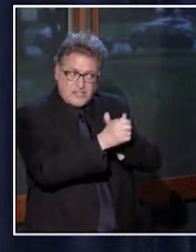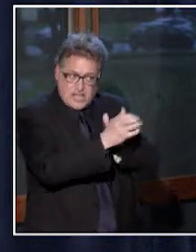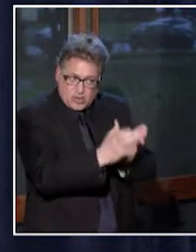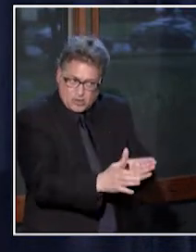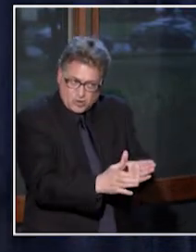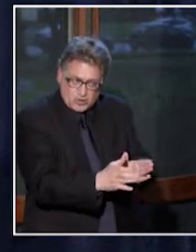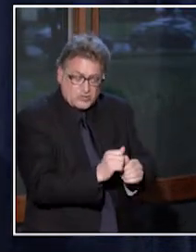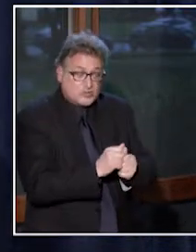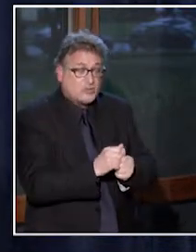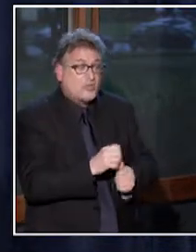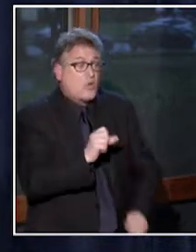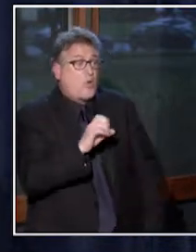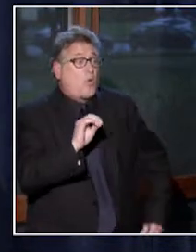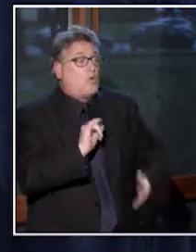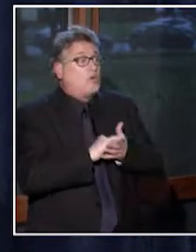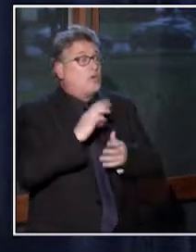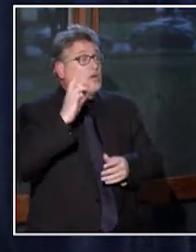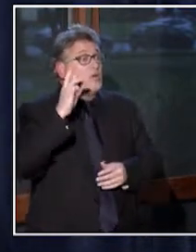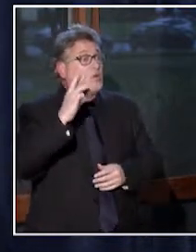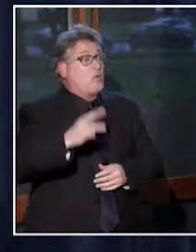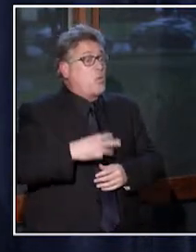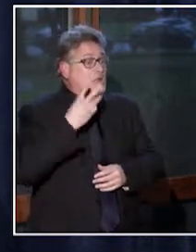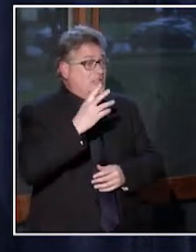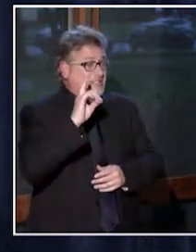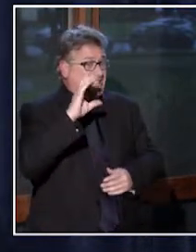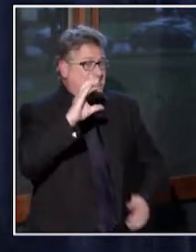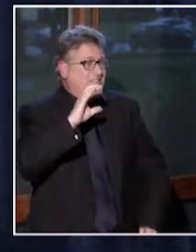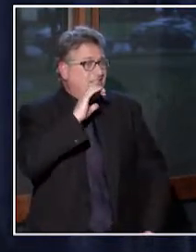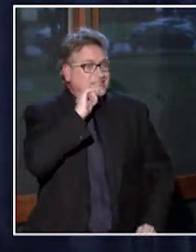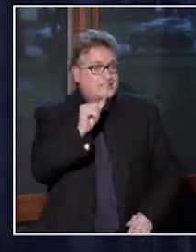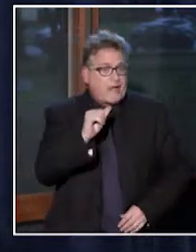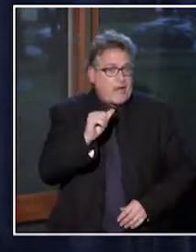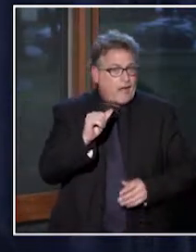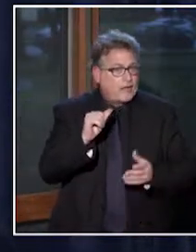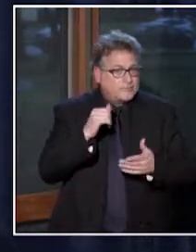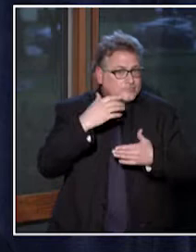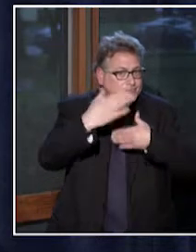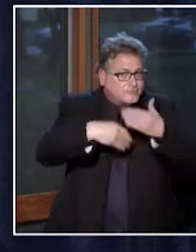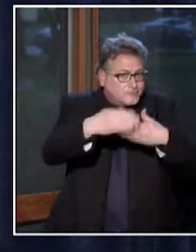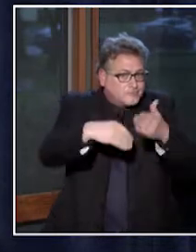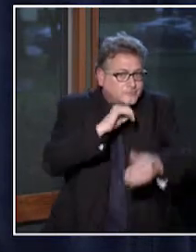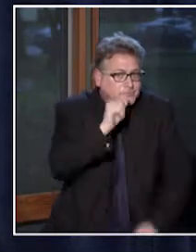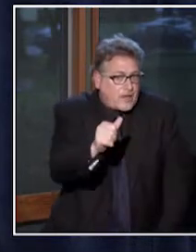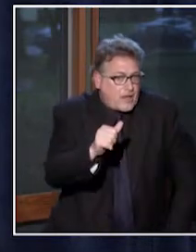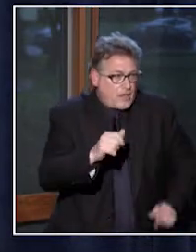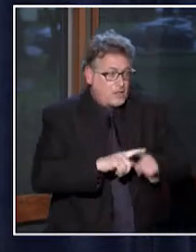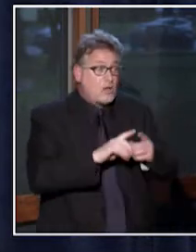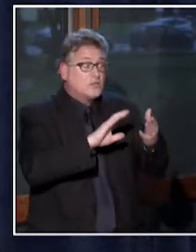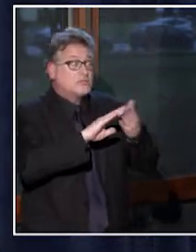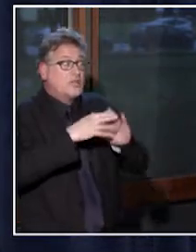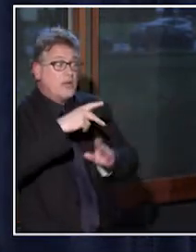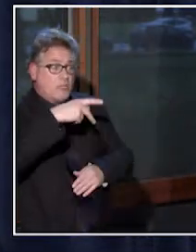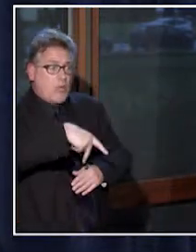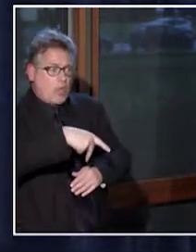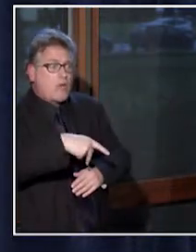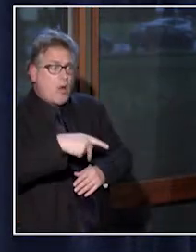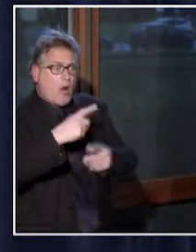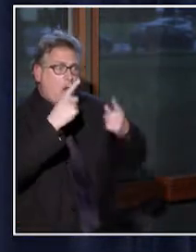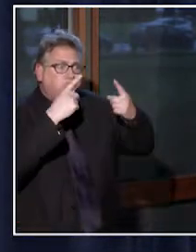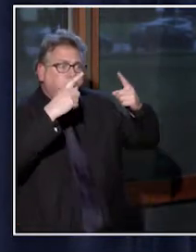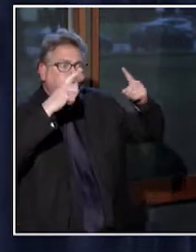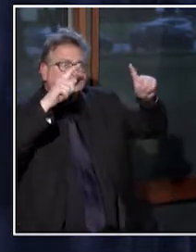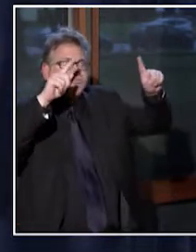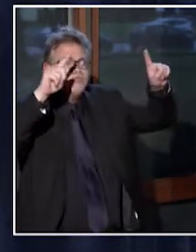in cases where Washington isn't delivering, I'm very proud of the fact that the city of Portland has been delivering. And we've